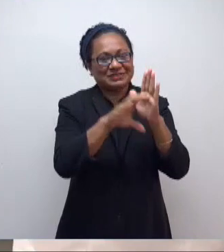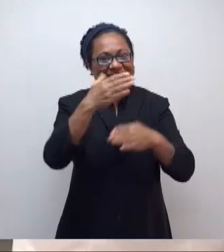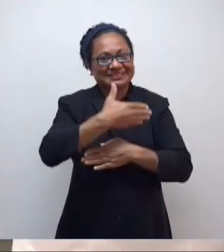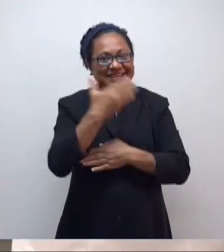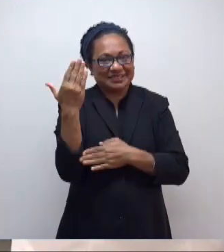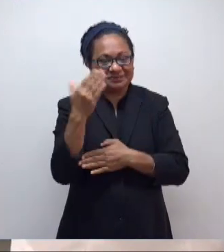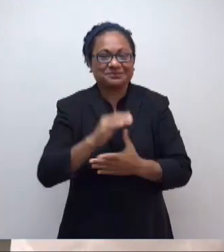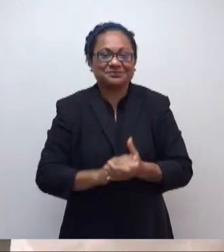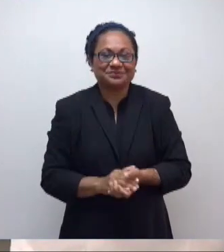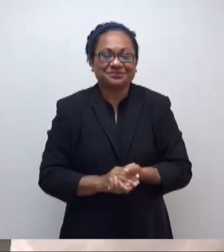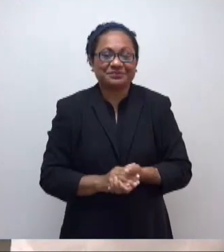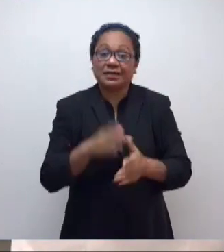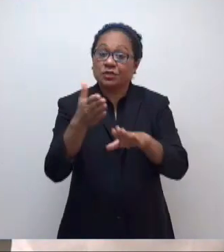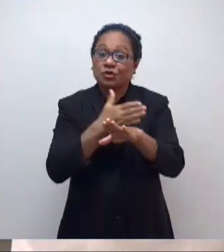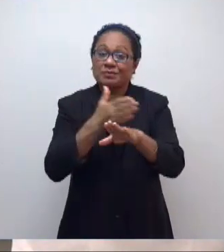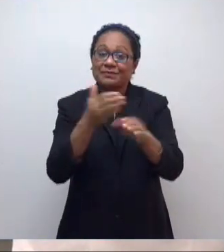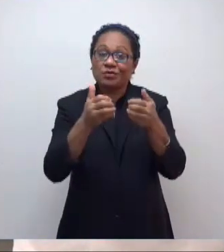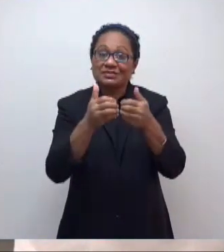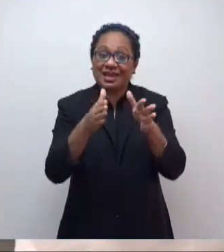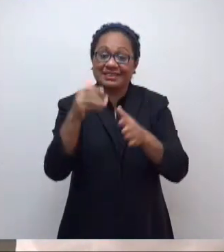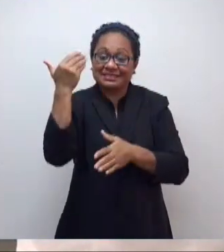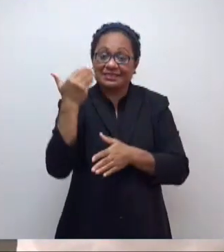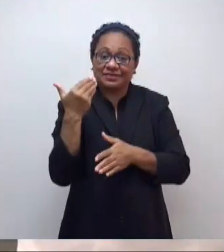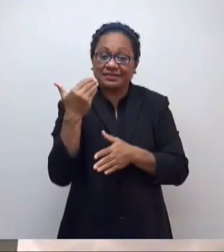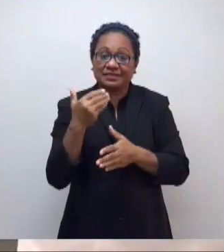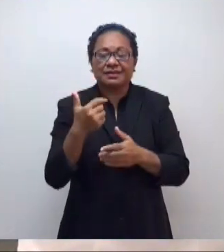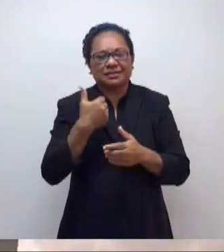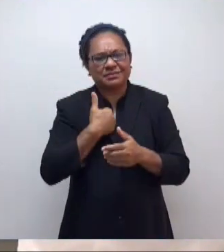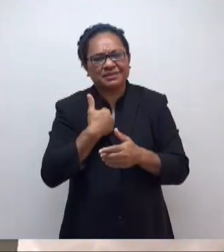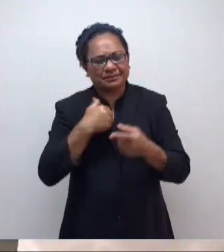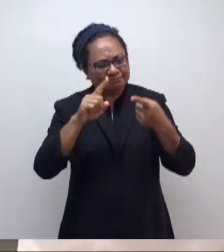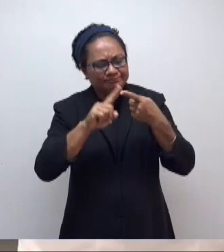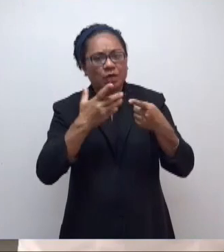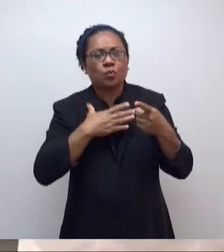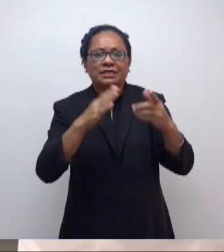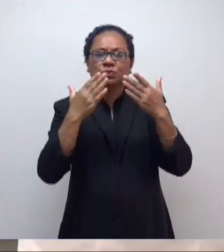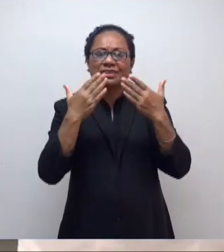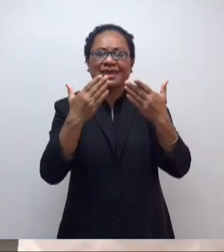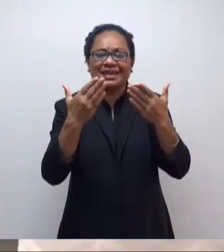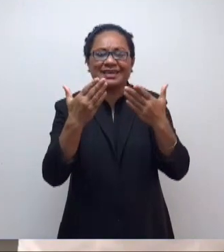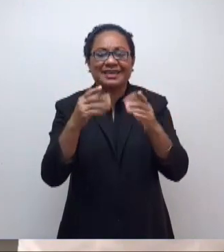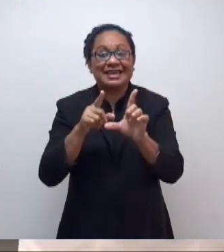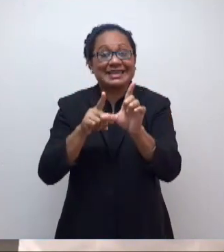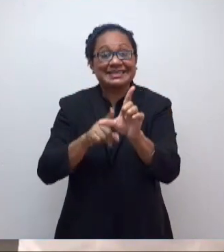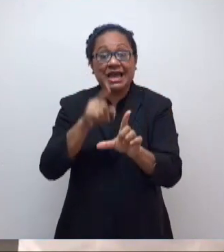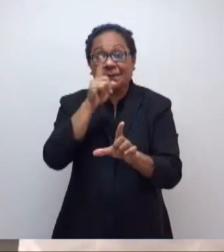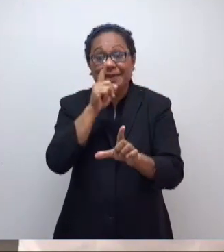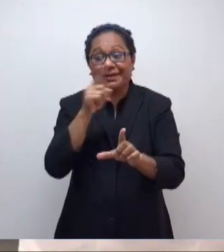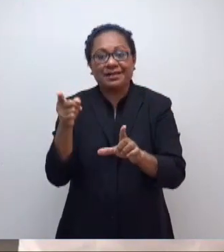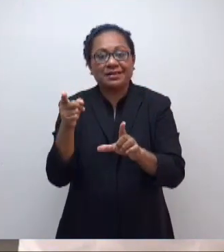Before we get started this evening, I want to thank the young people who joined this year's Our Constitution